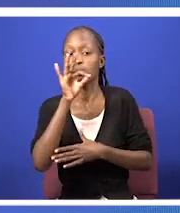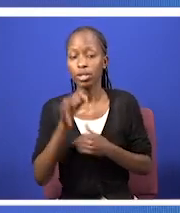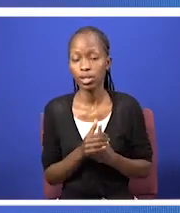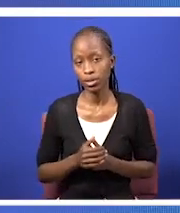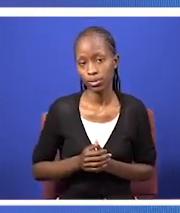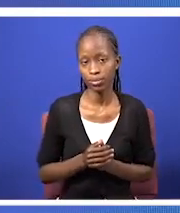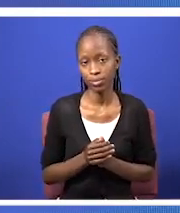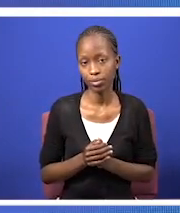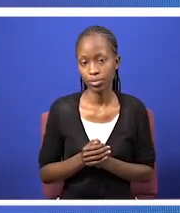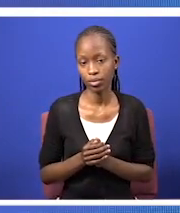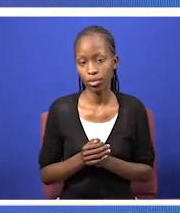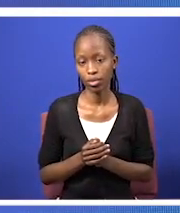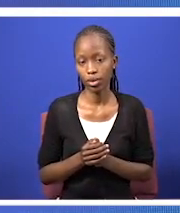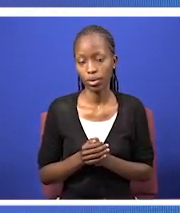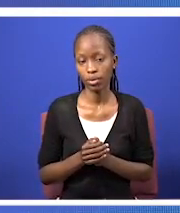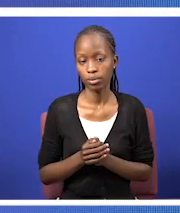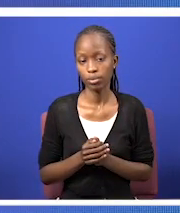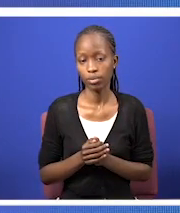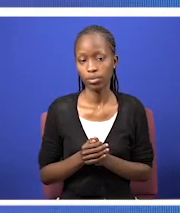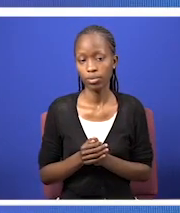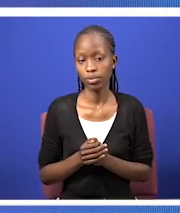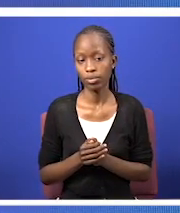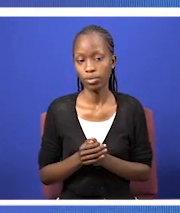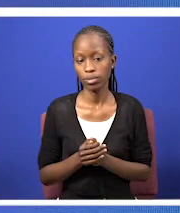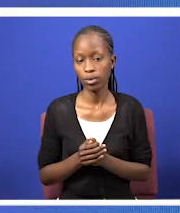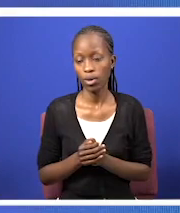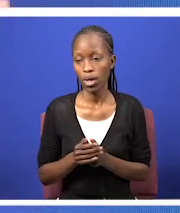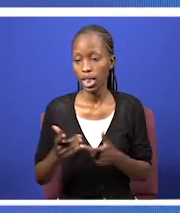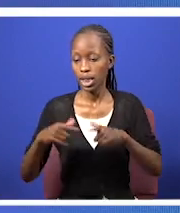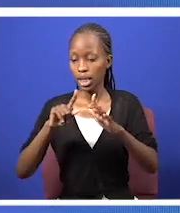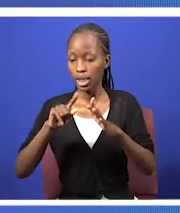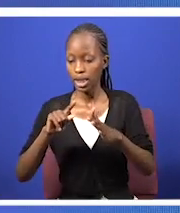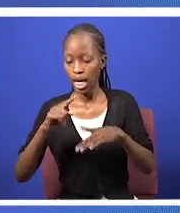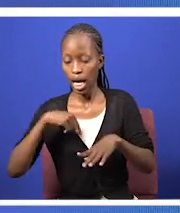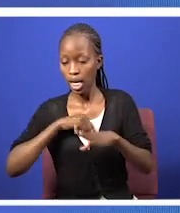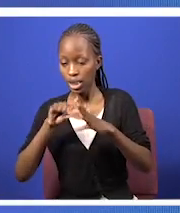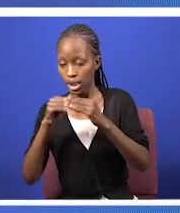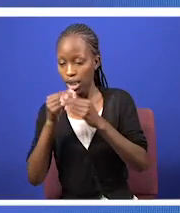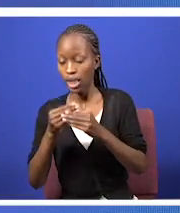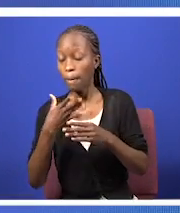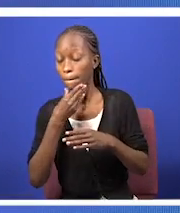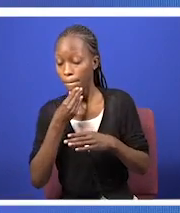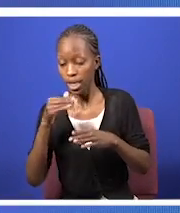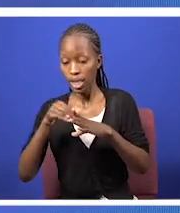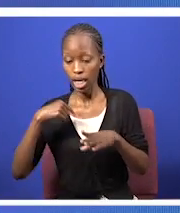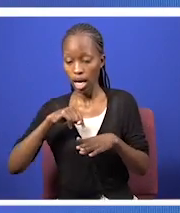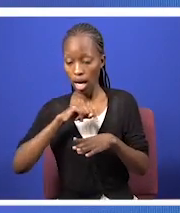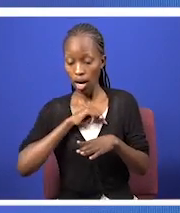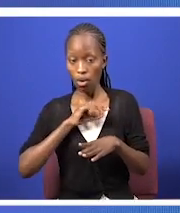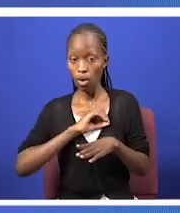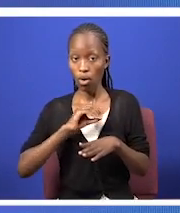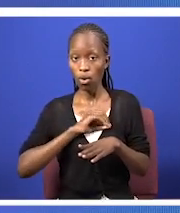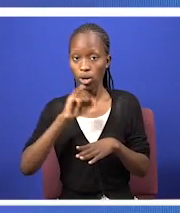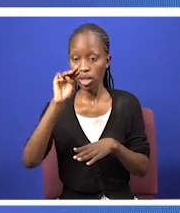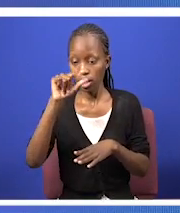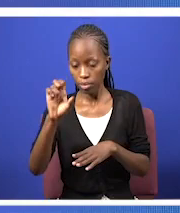in our likeness. Genesis chapter 1, verses 26 to 28. And may they rule over the fish of the sea, the birds of the air, and over the livestock, all